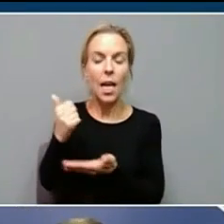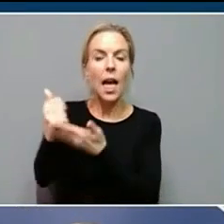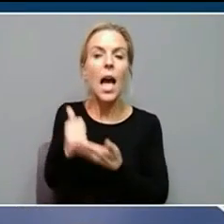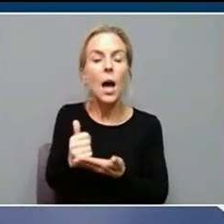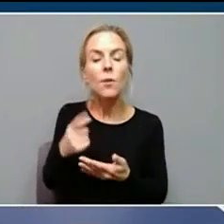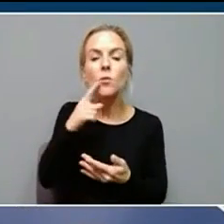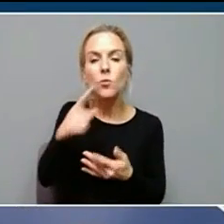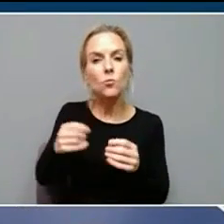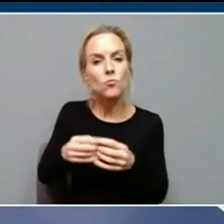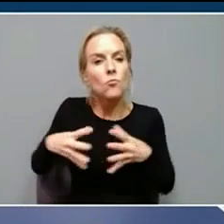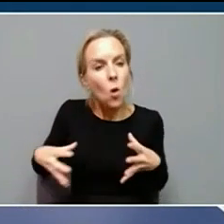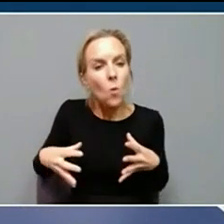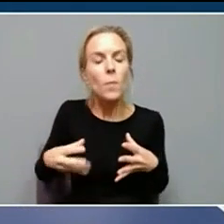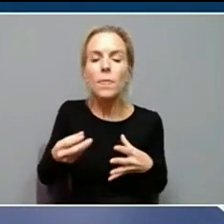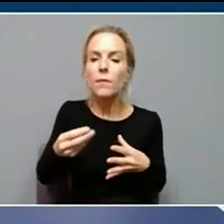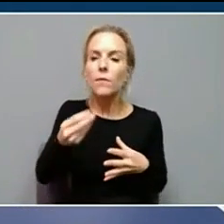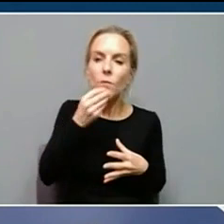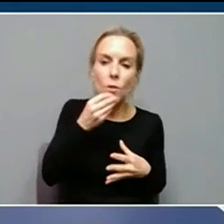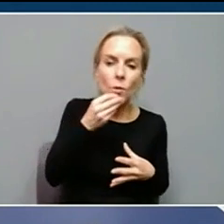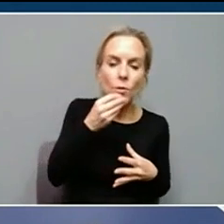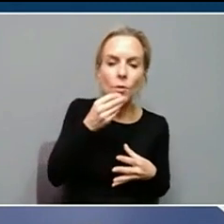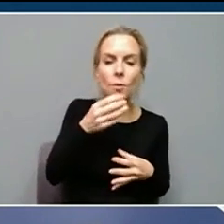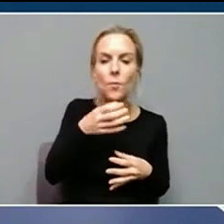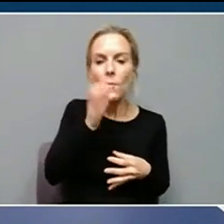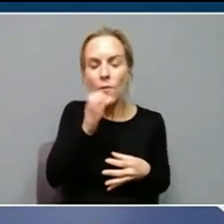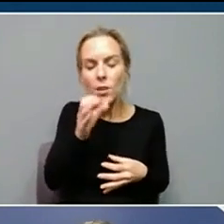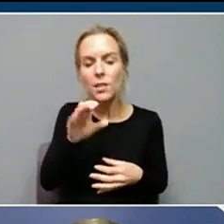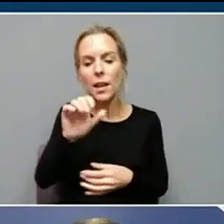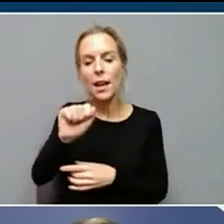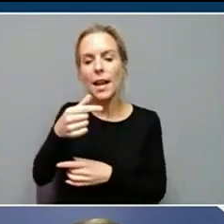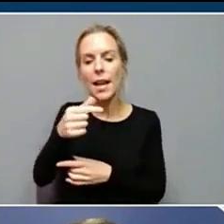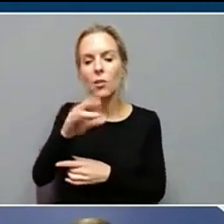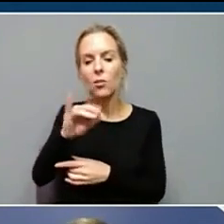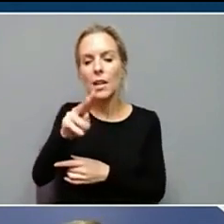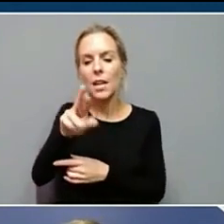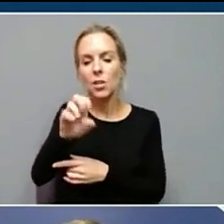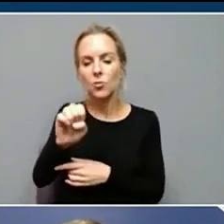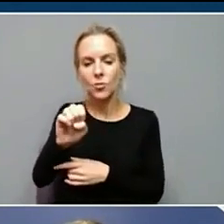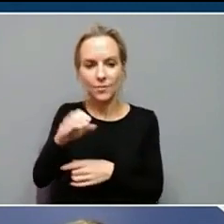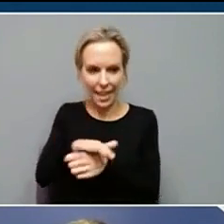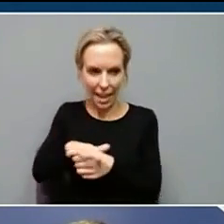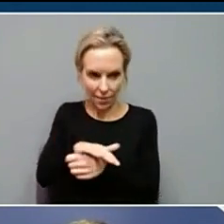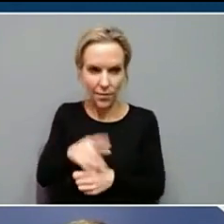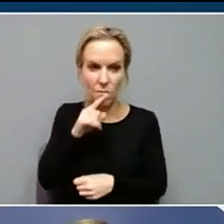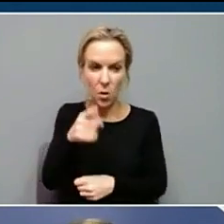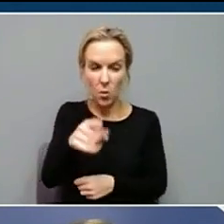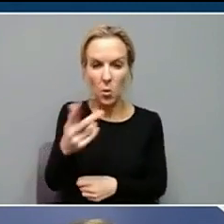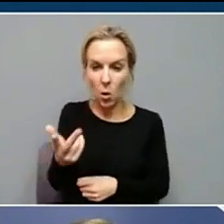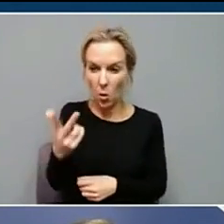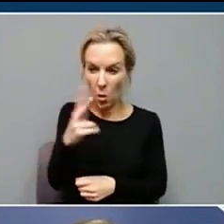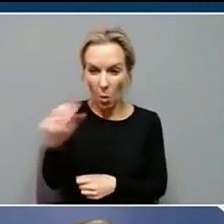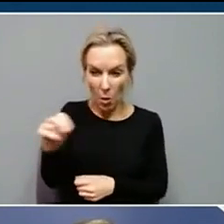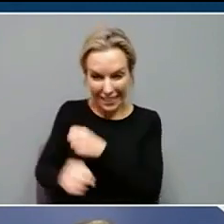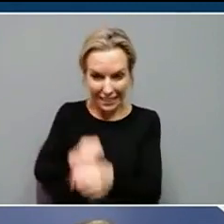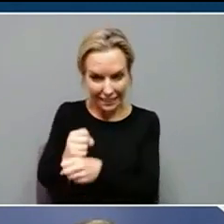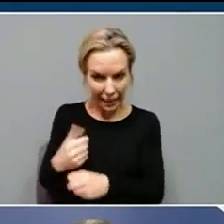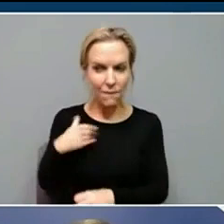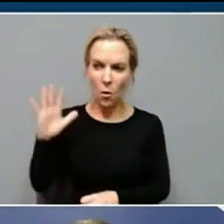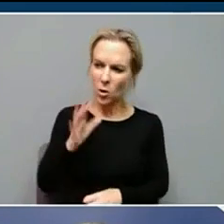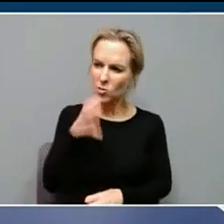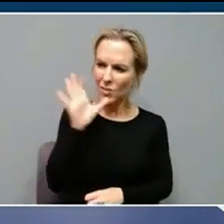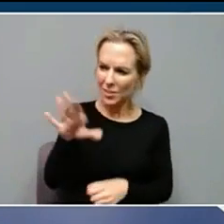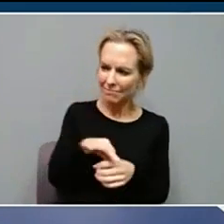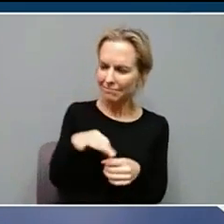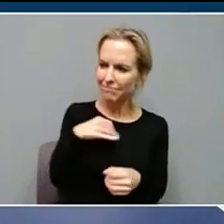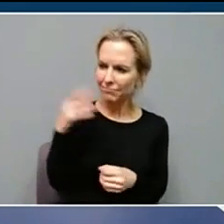and agritech sector. Bigelow's operated in Jeffersontown for nearly three decades. I'll admit I didn't know that. I've had their tea, and I didn't know that